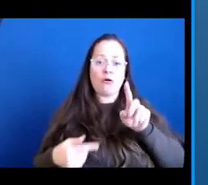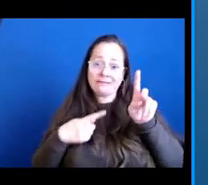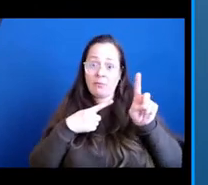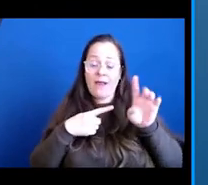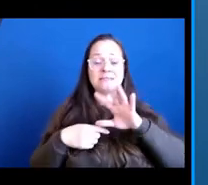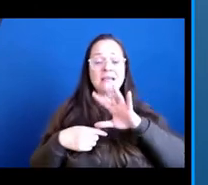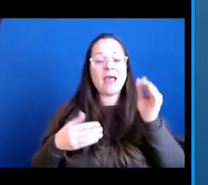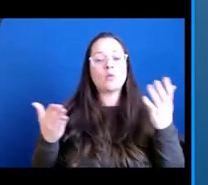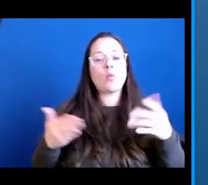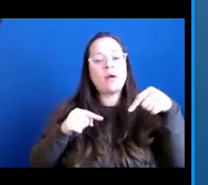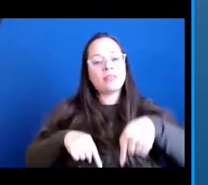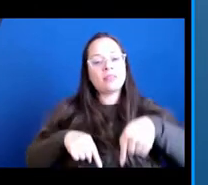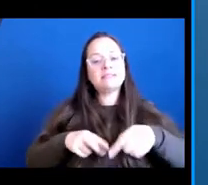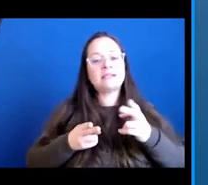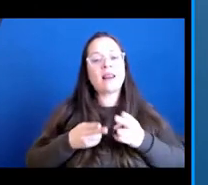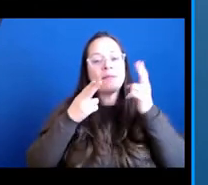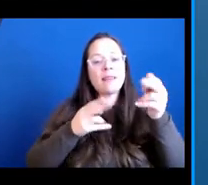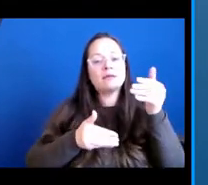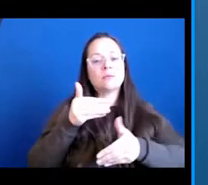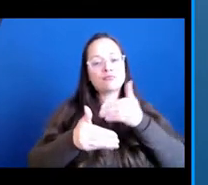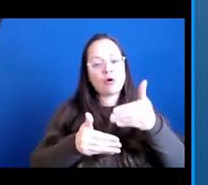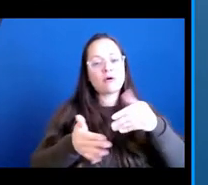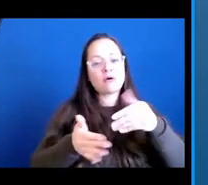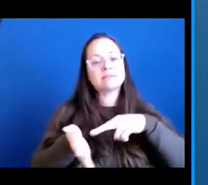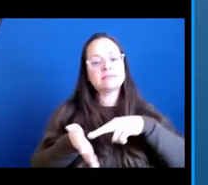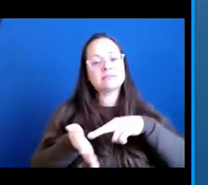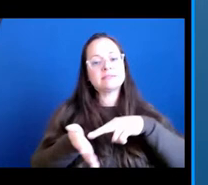process means thank